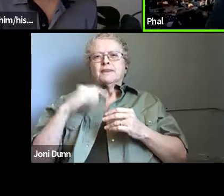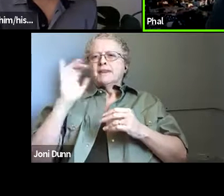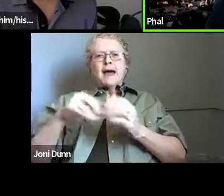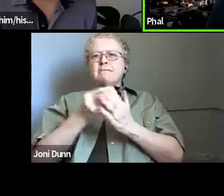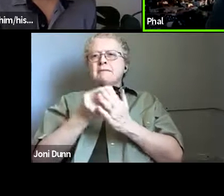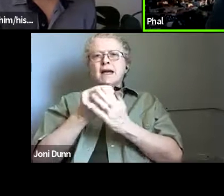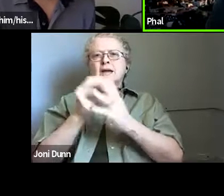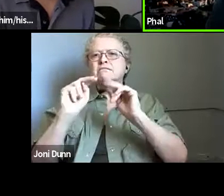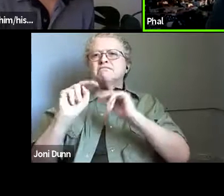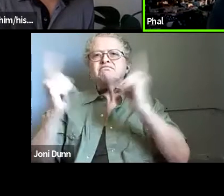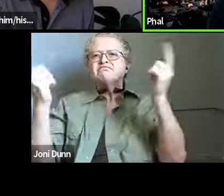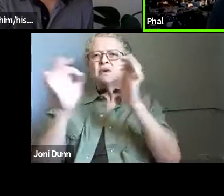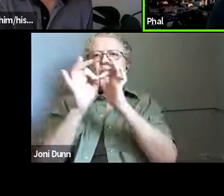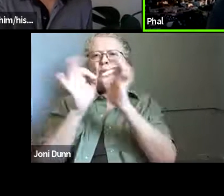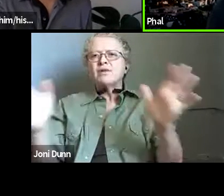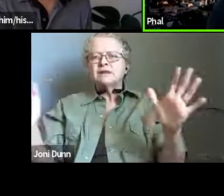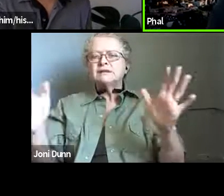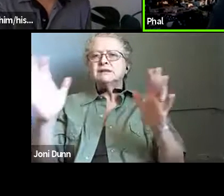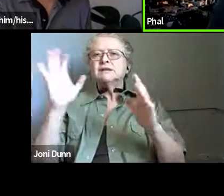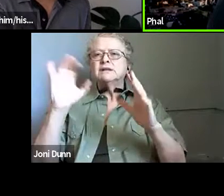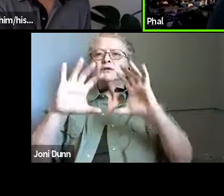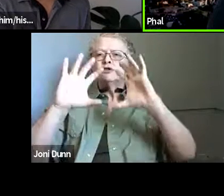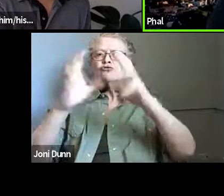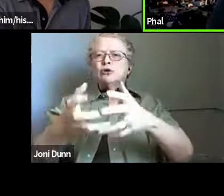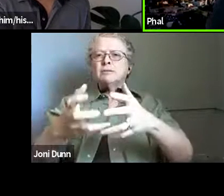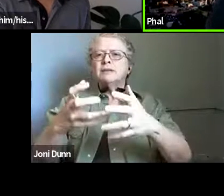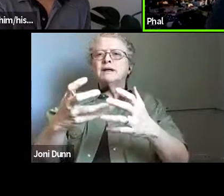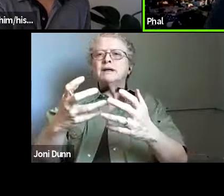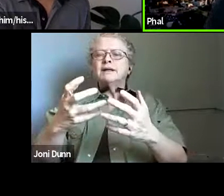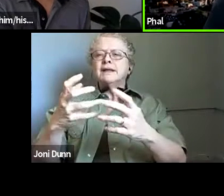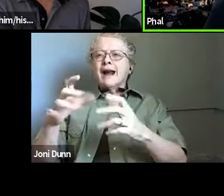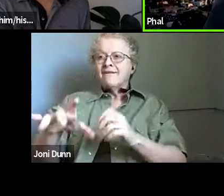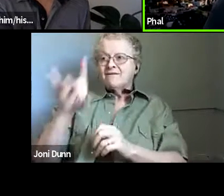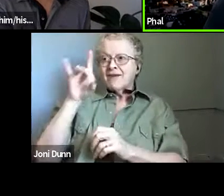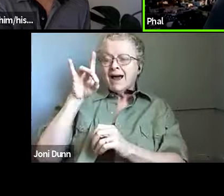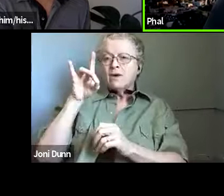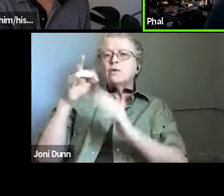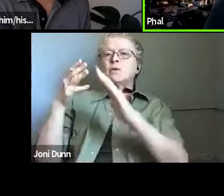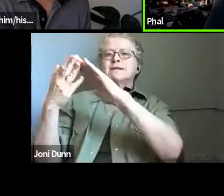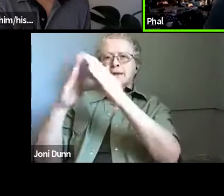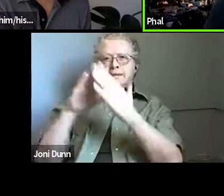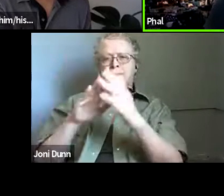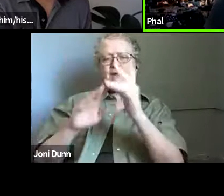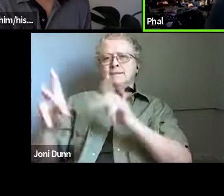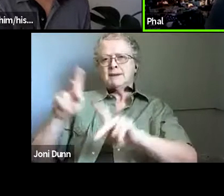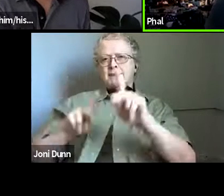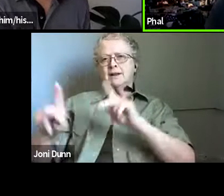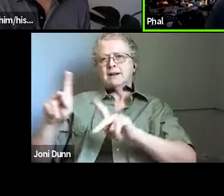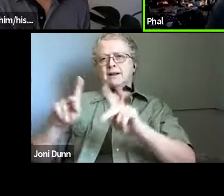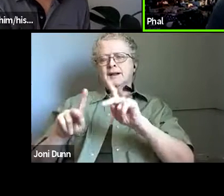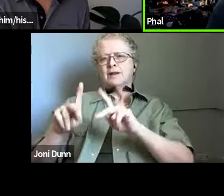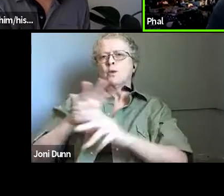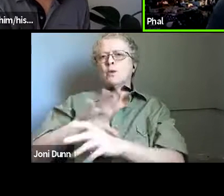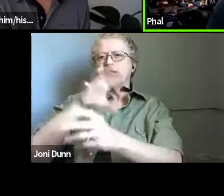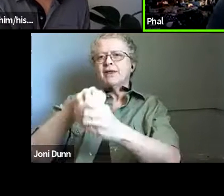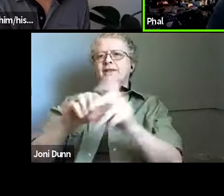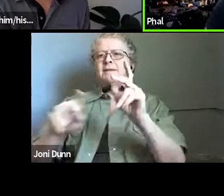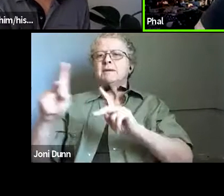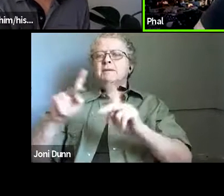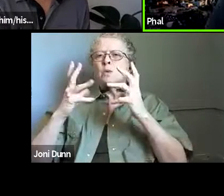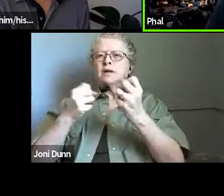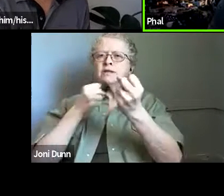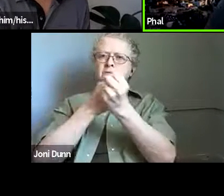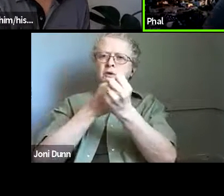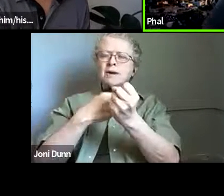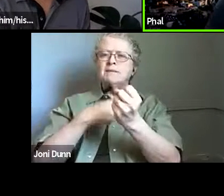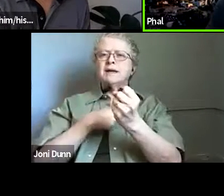The good that it did, that came to me, or the good that I found, was in community folks. It was in the folks that wanted to support me. It was in the